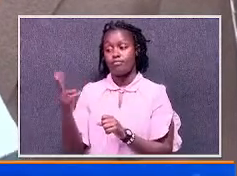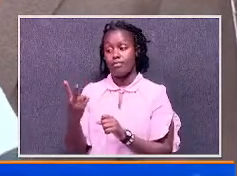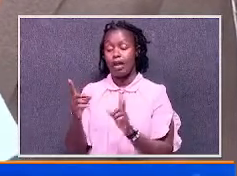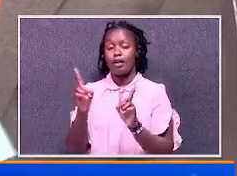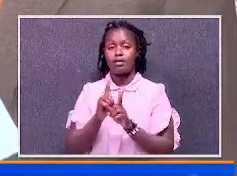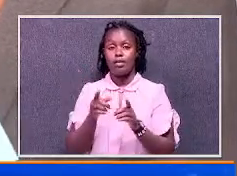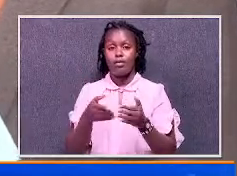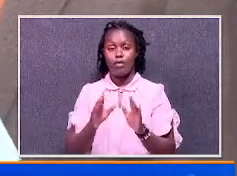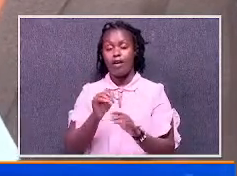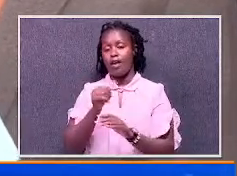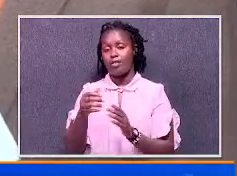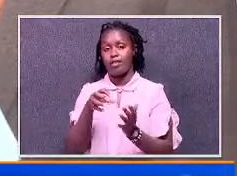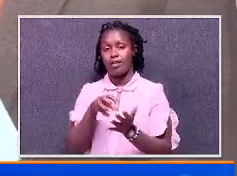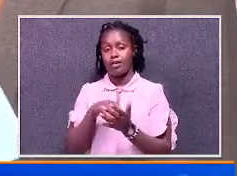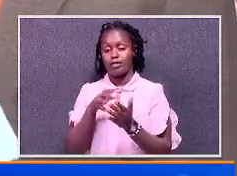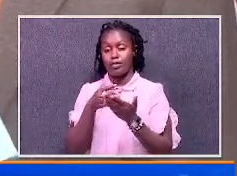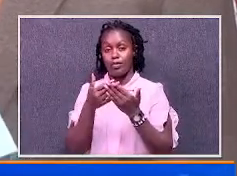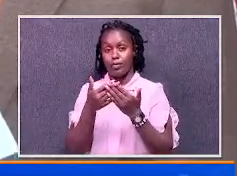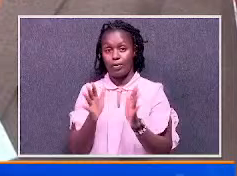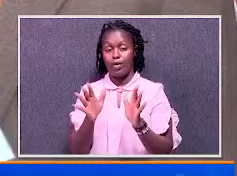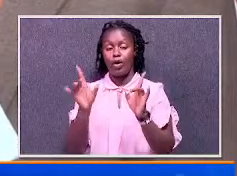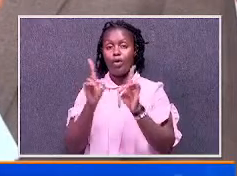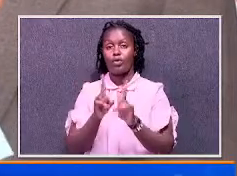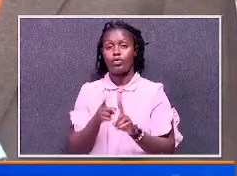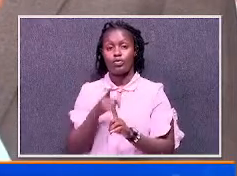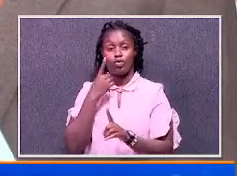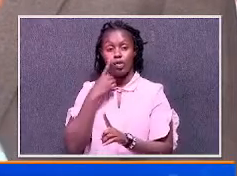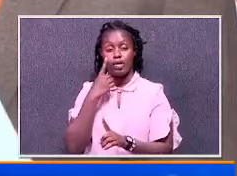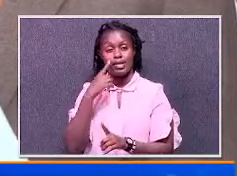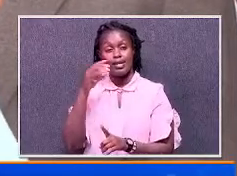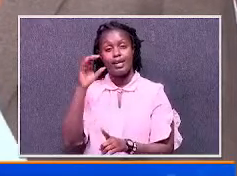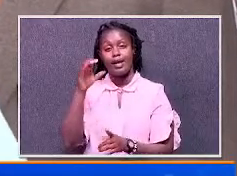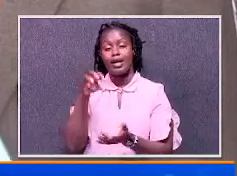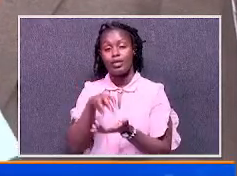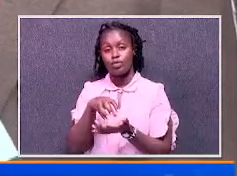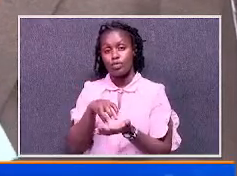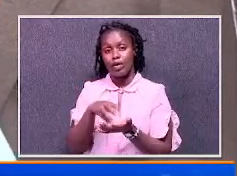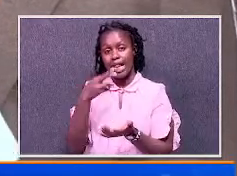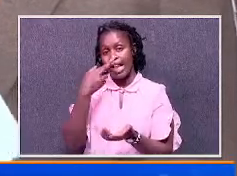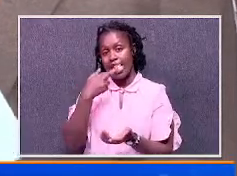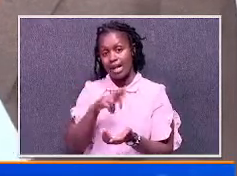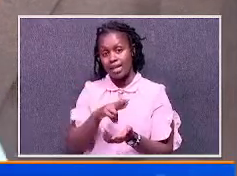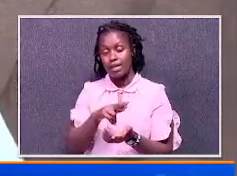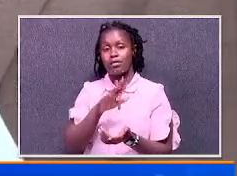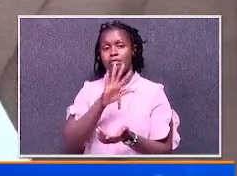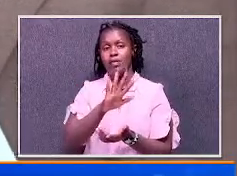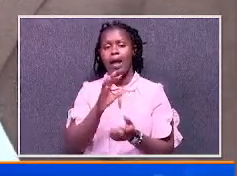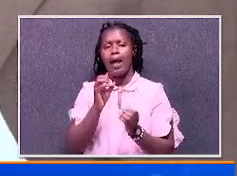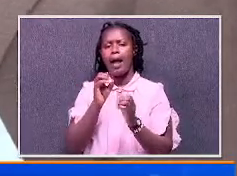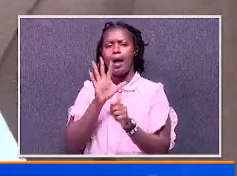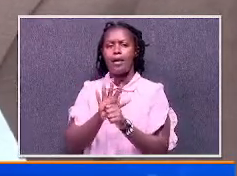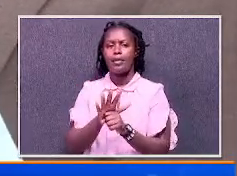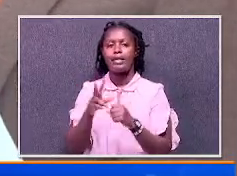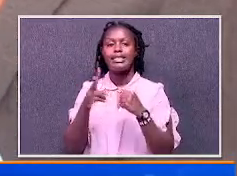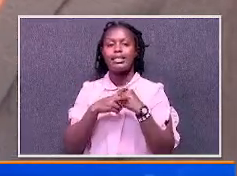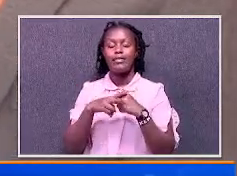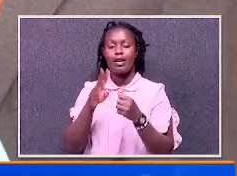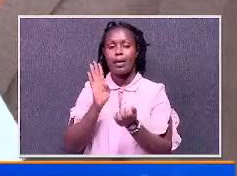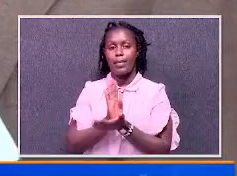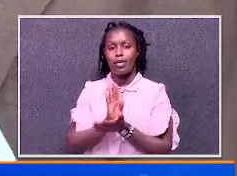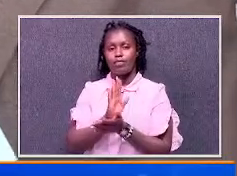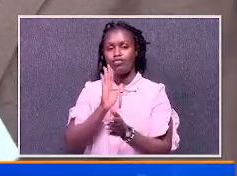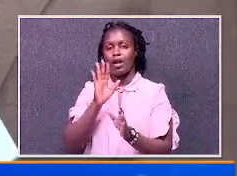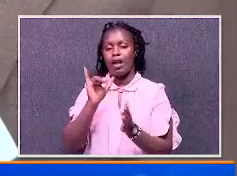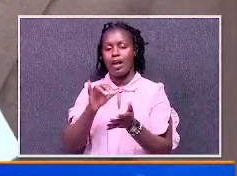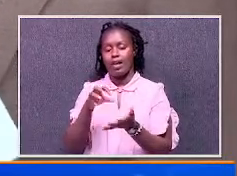kesi zingine zimeisha, nyinyi mumeona kesi ya Deputy President Rigathi Gachagua, 7 billion